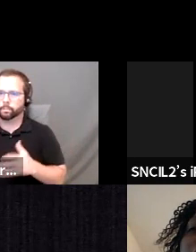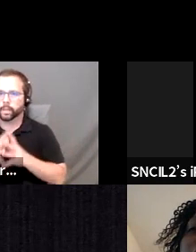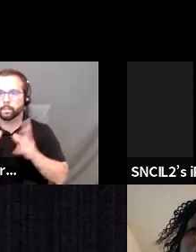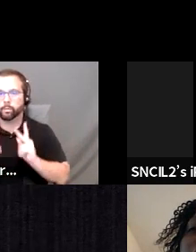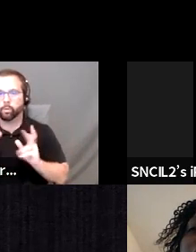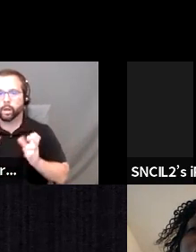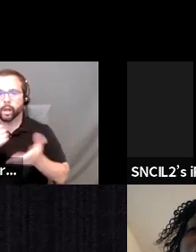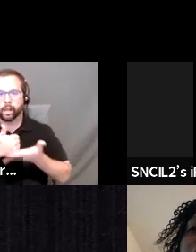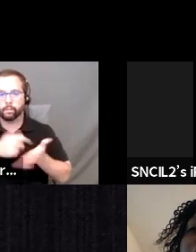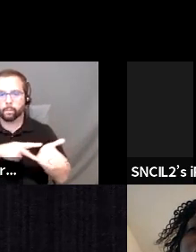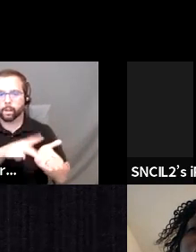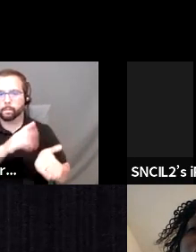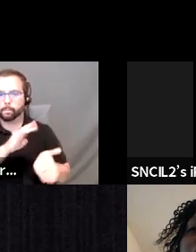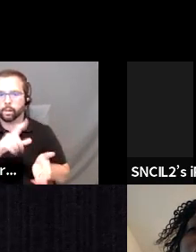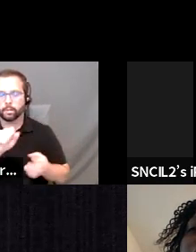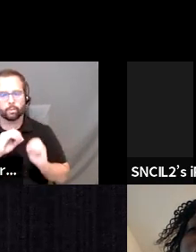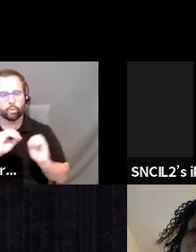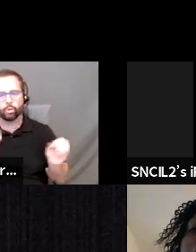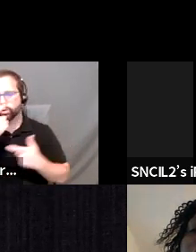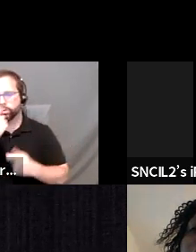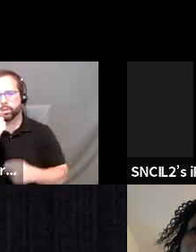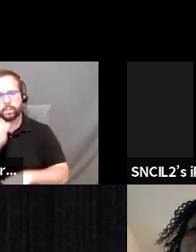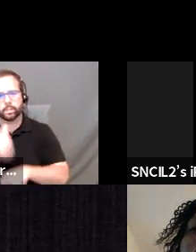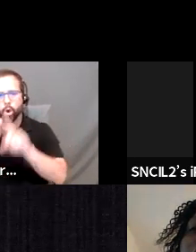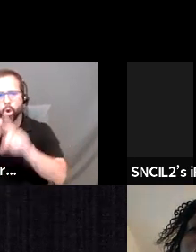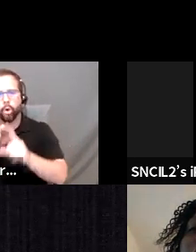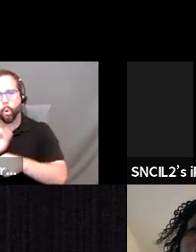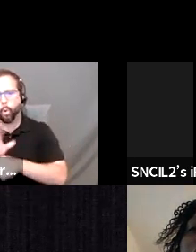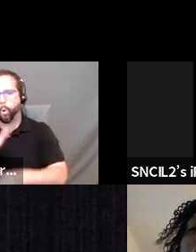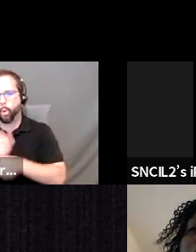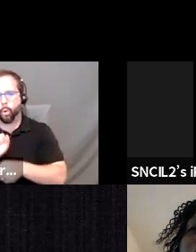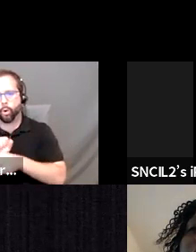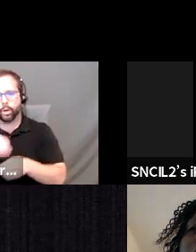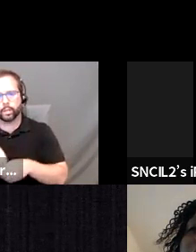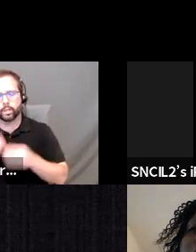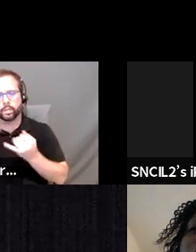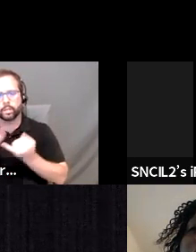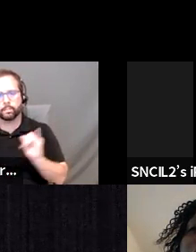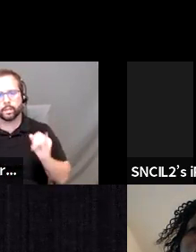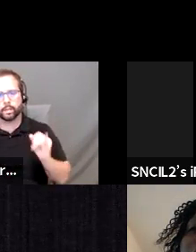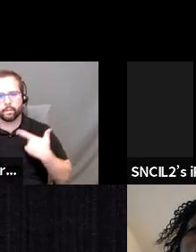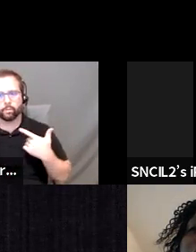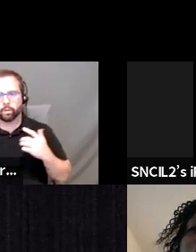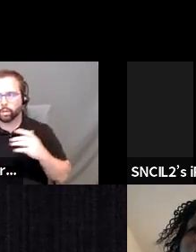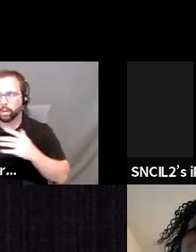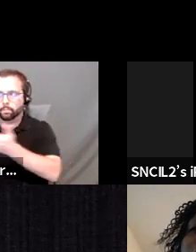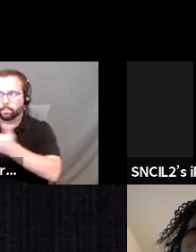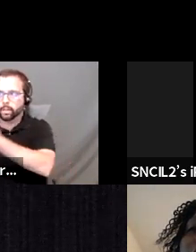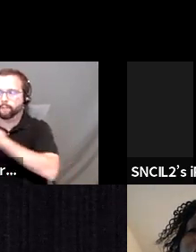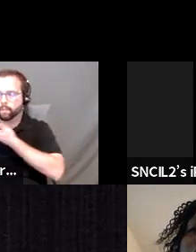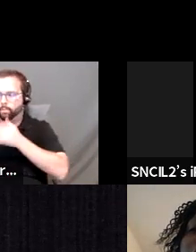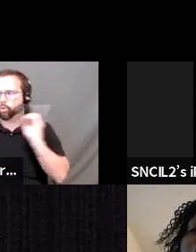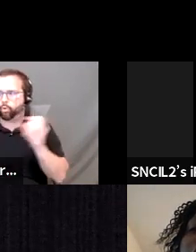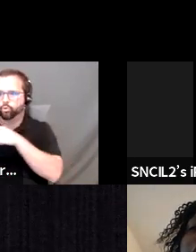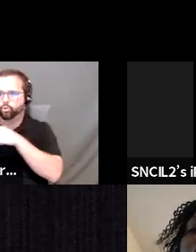interest in setting goals and working on independent living. We all had no training before being given the funds. We had to figure it out as we went along. I think I